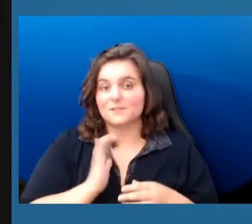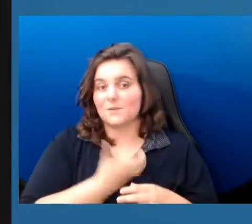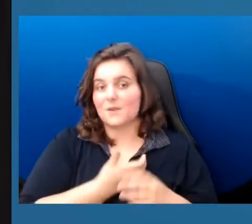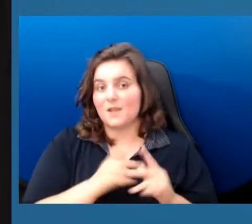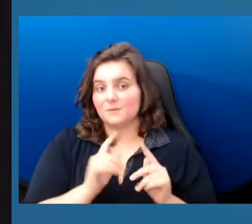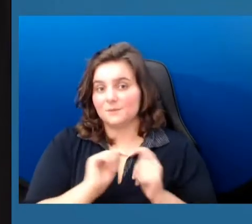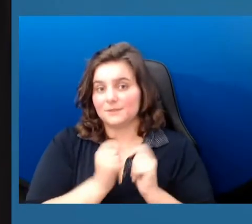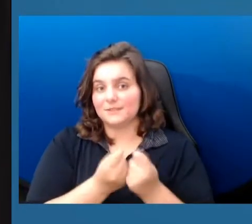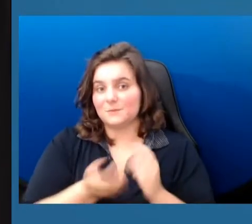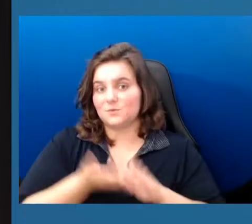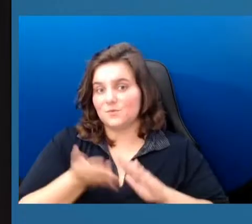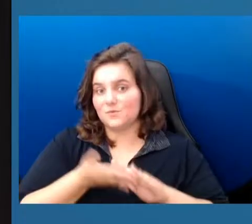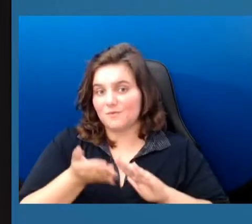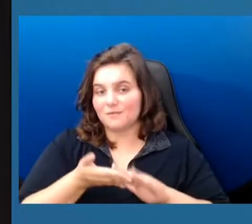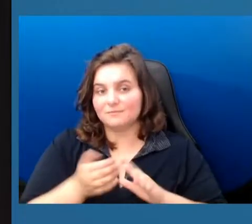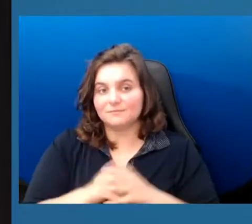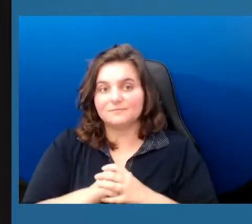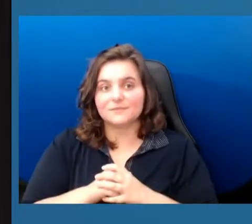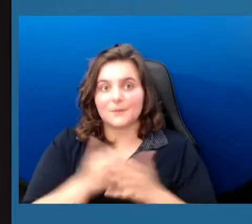Governor.